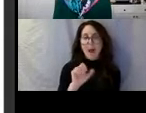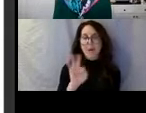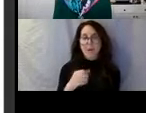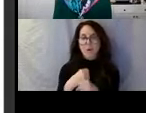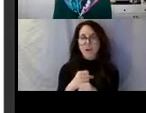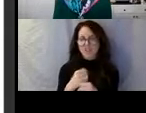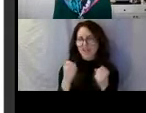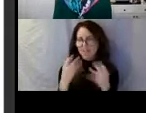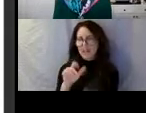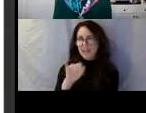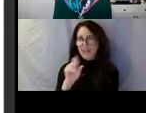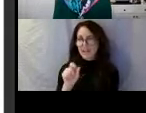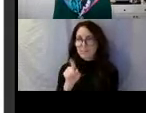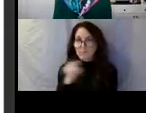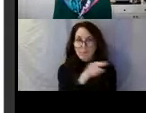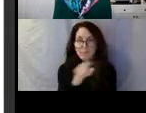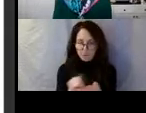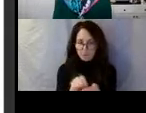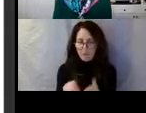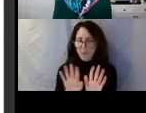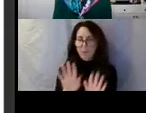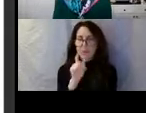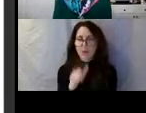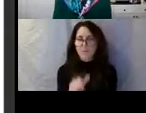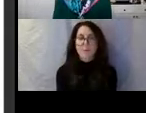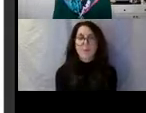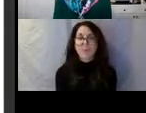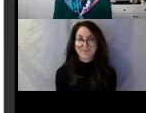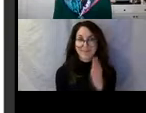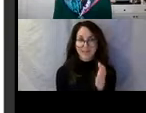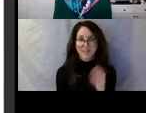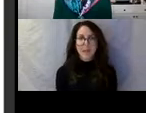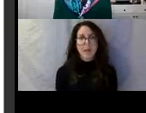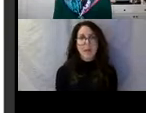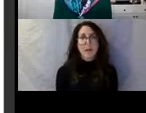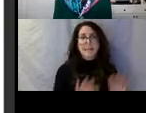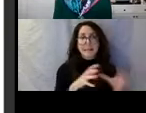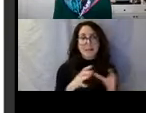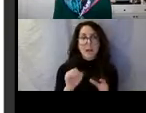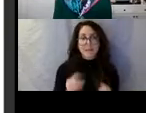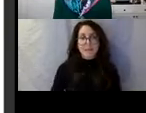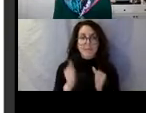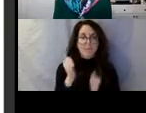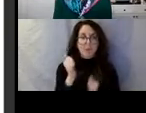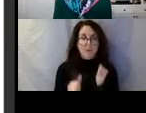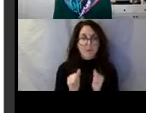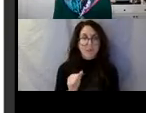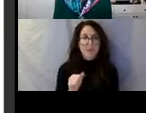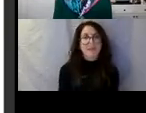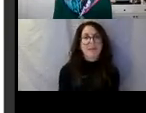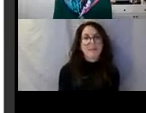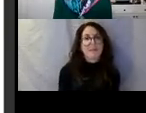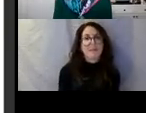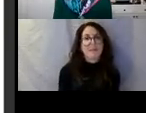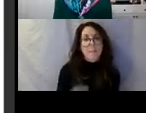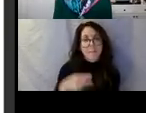don't worry about writing things down. Means of production, as you can see, is a collective of live performance PMs and TDs. And what